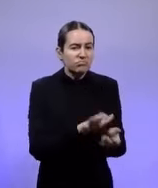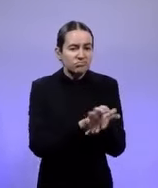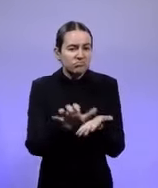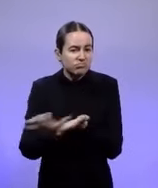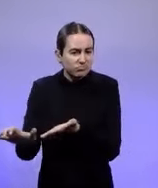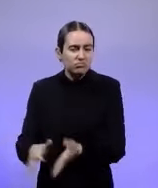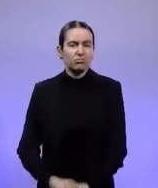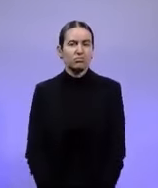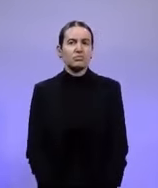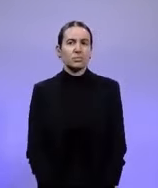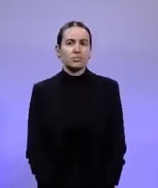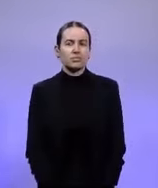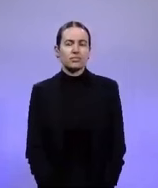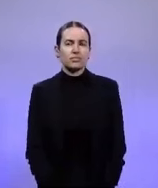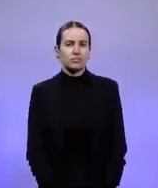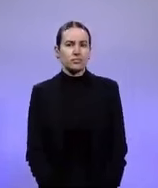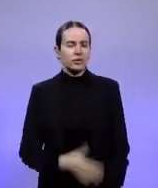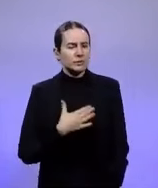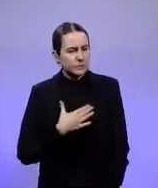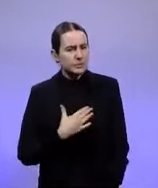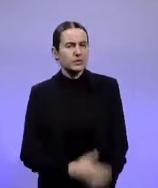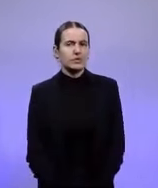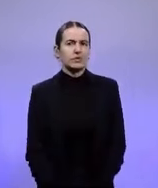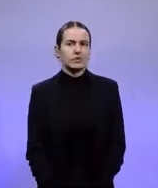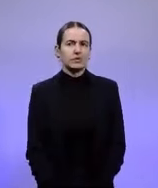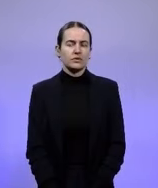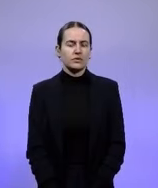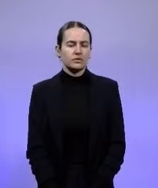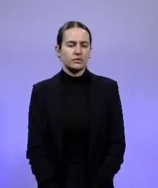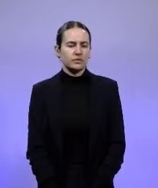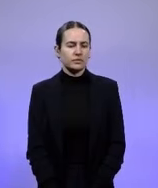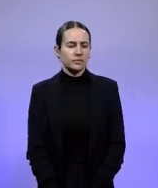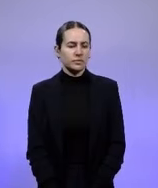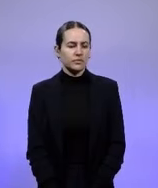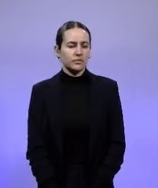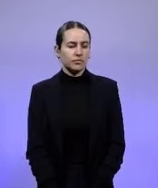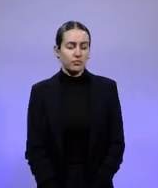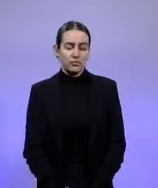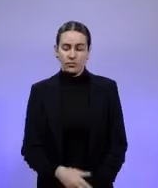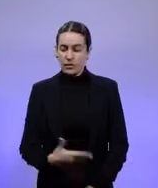Europe wanted to live and develop itself in a post-war world.